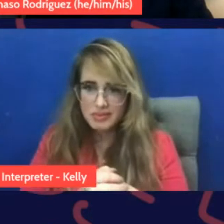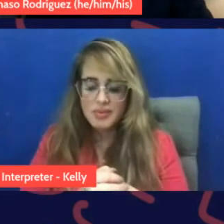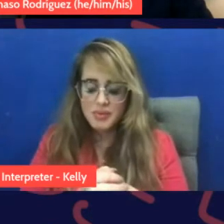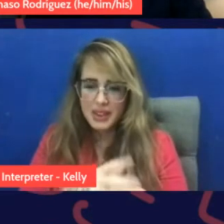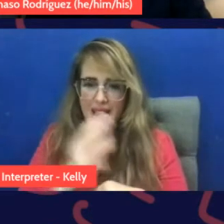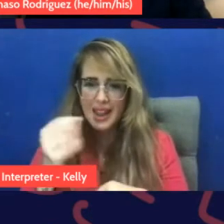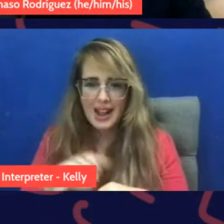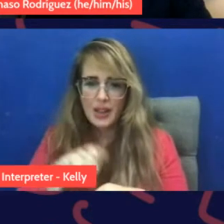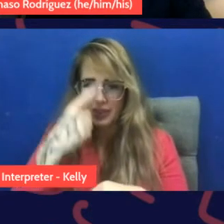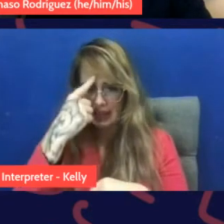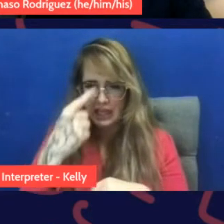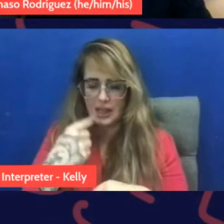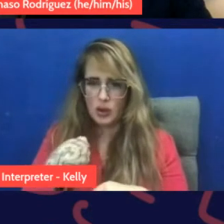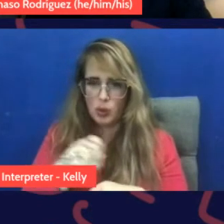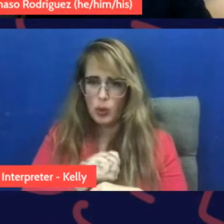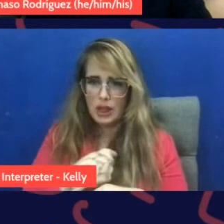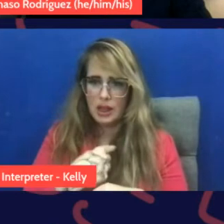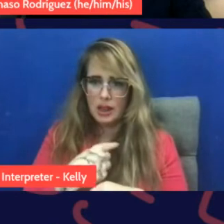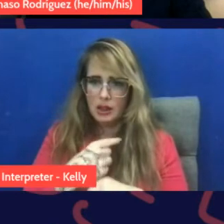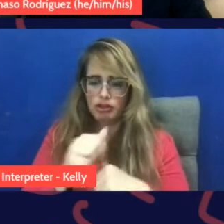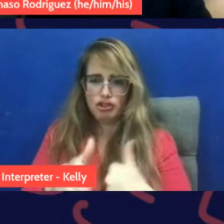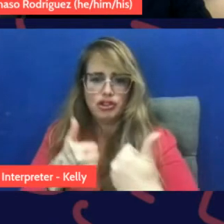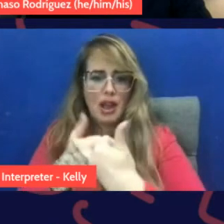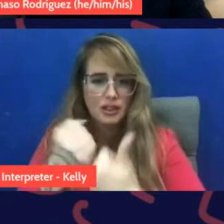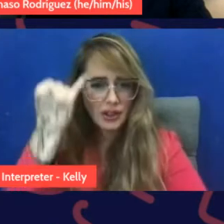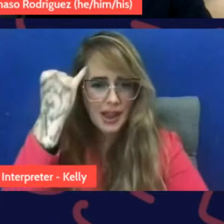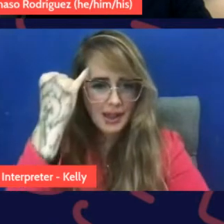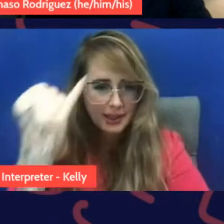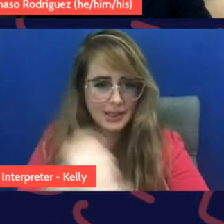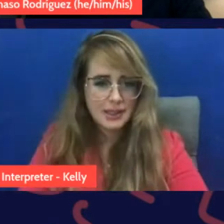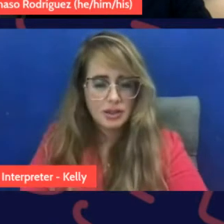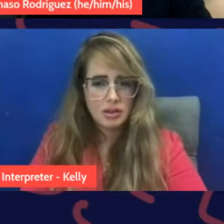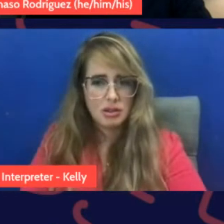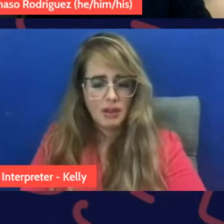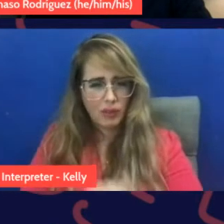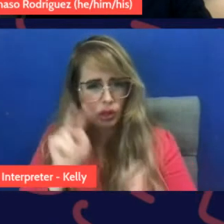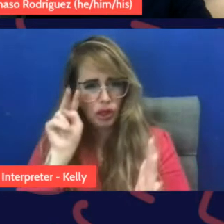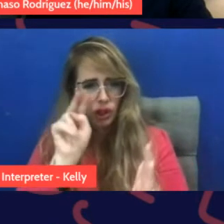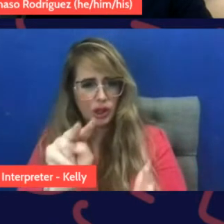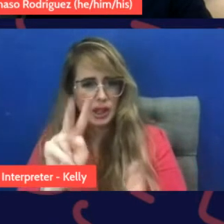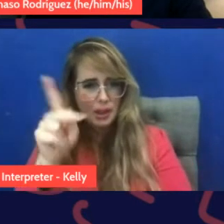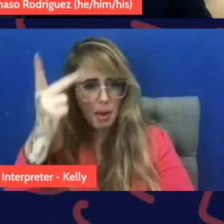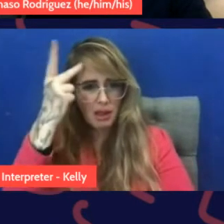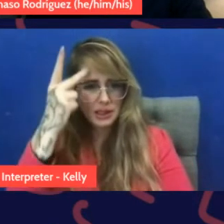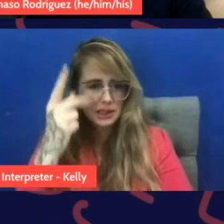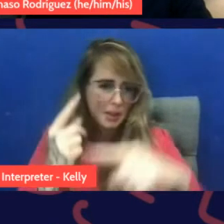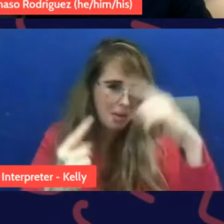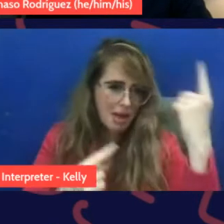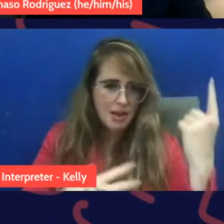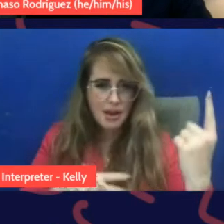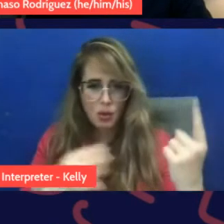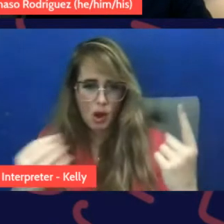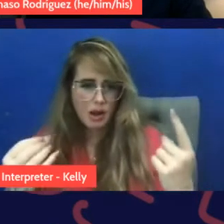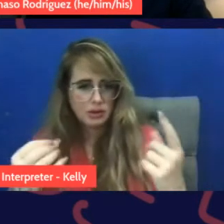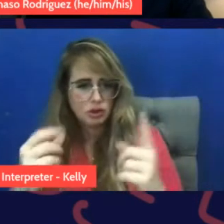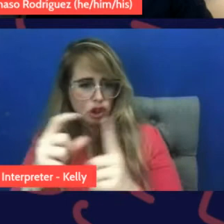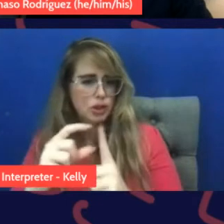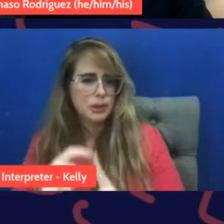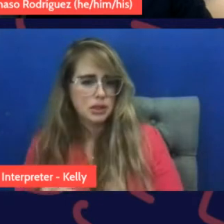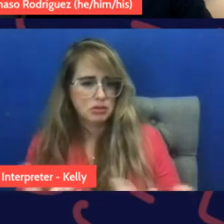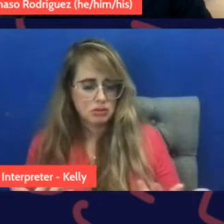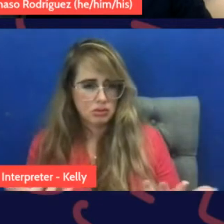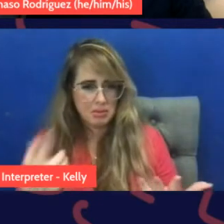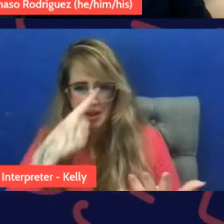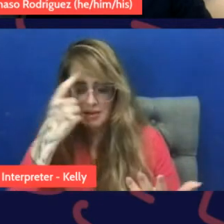and I think what we were challenging was looking at these politics in black and white terms. You know what? Because they're